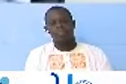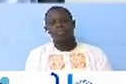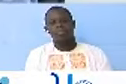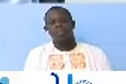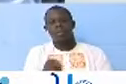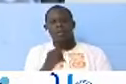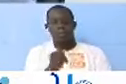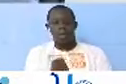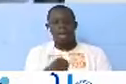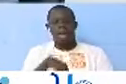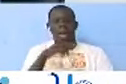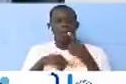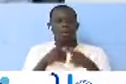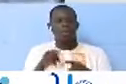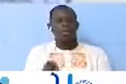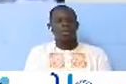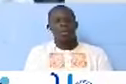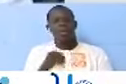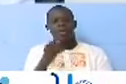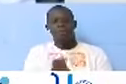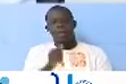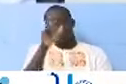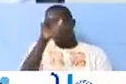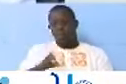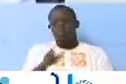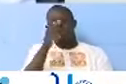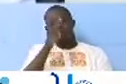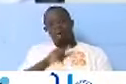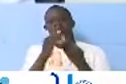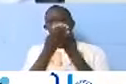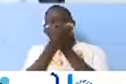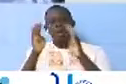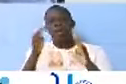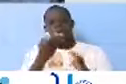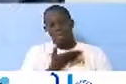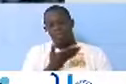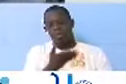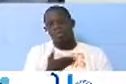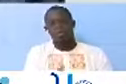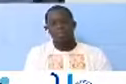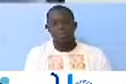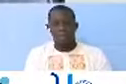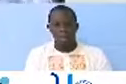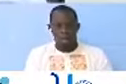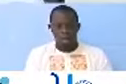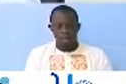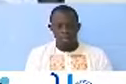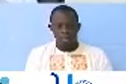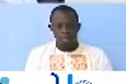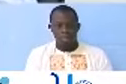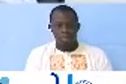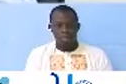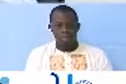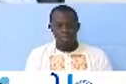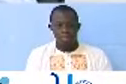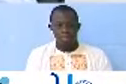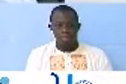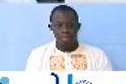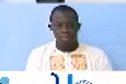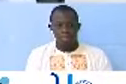resulted into. Ola Asabu ya bail fun. This is why, in fact, he was granted bail. Was kabi mislokan? Because when on our